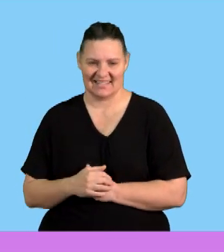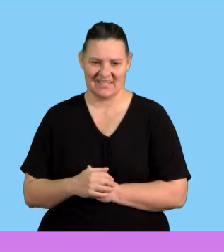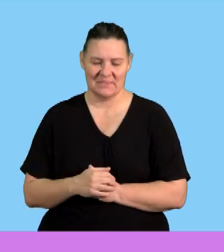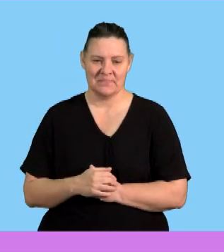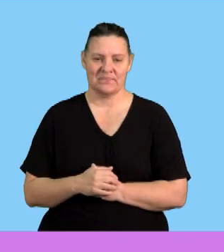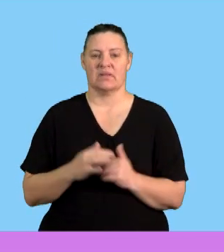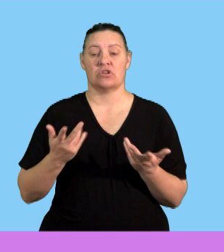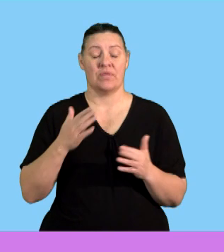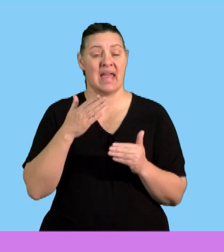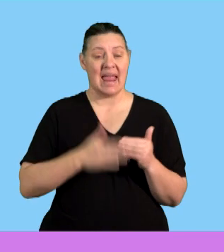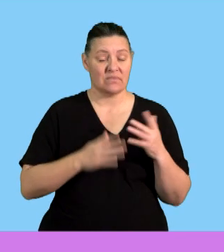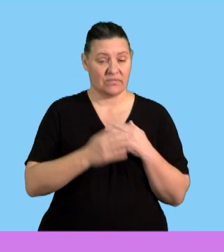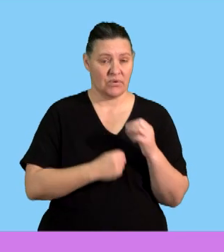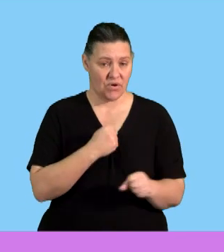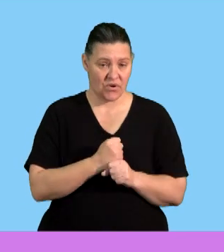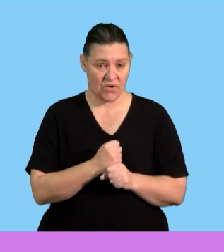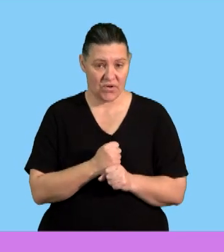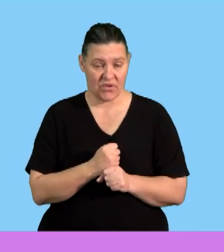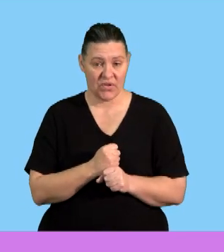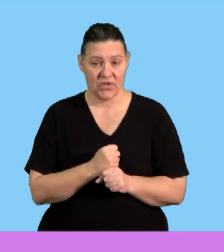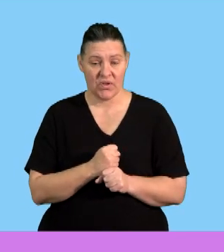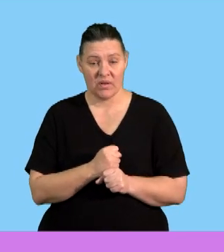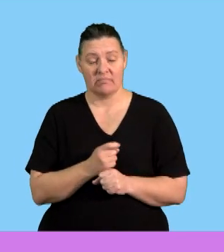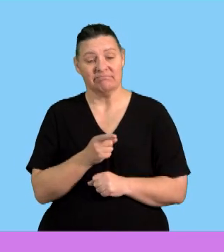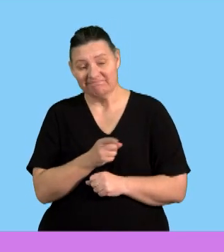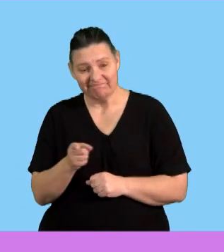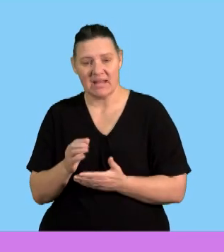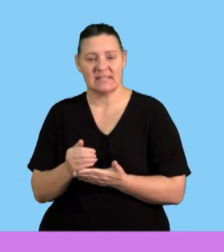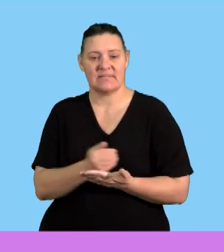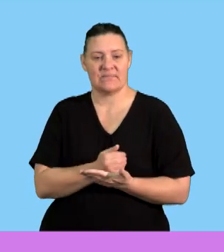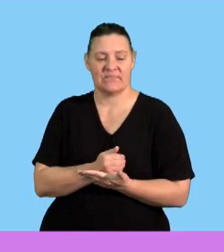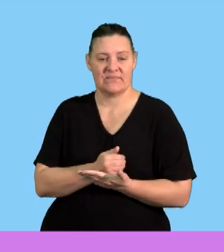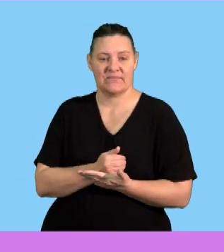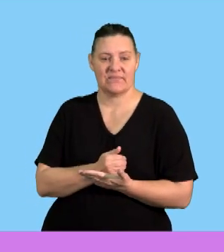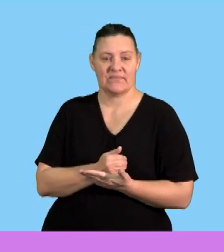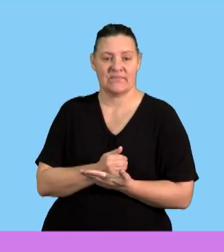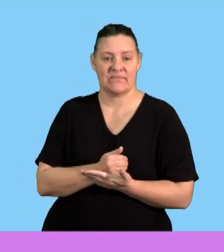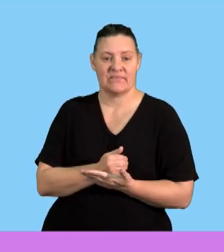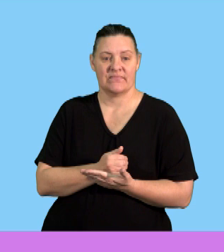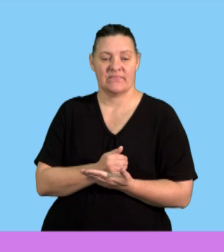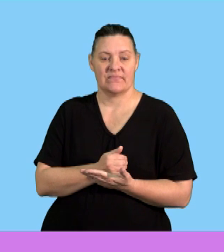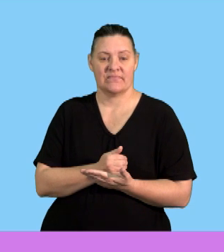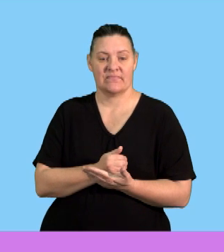36,160.56. So at the end of the year, they saved